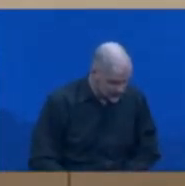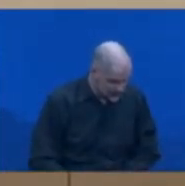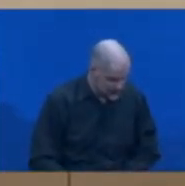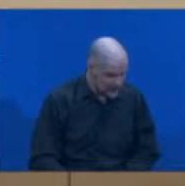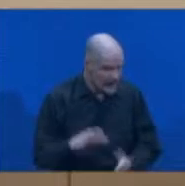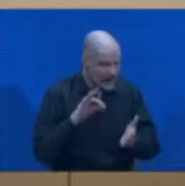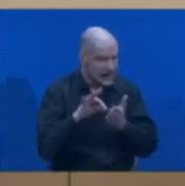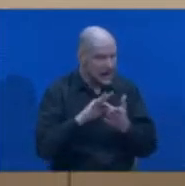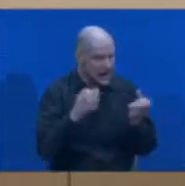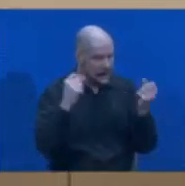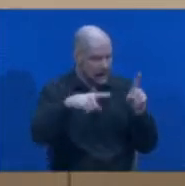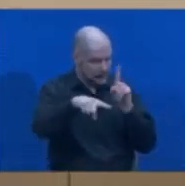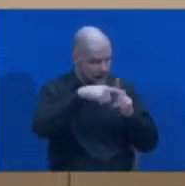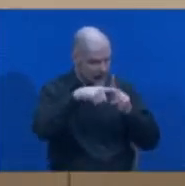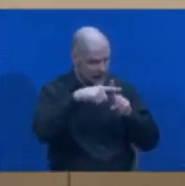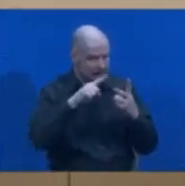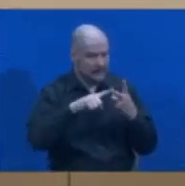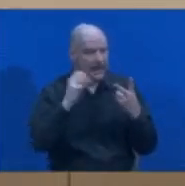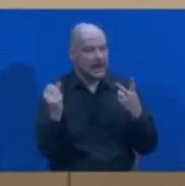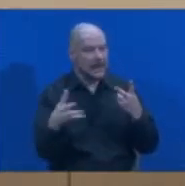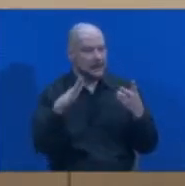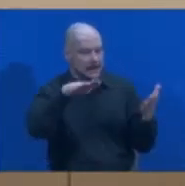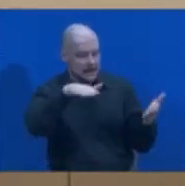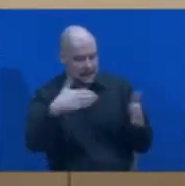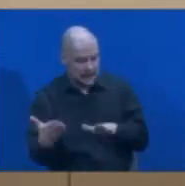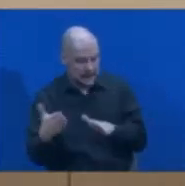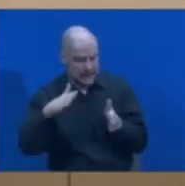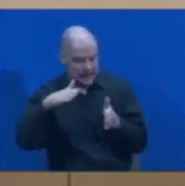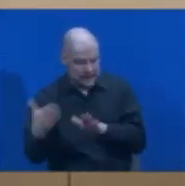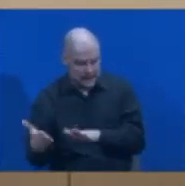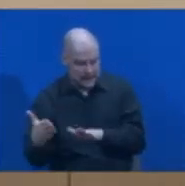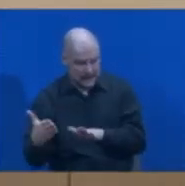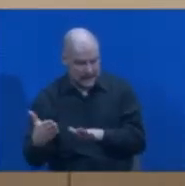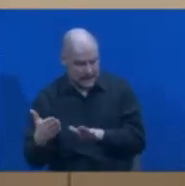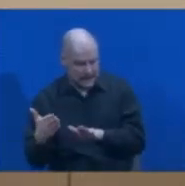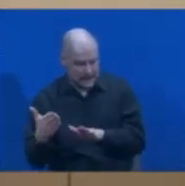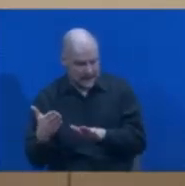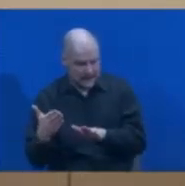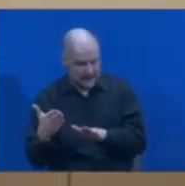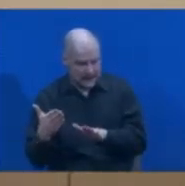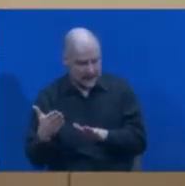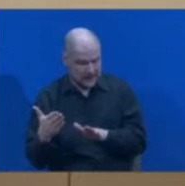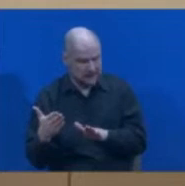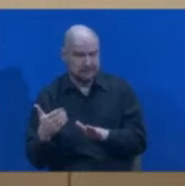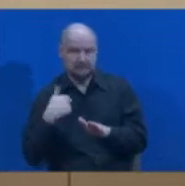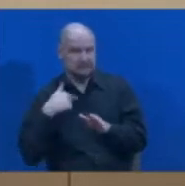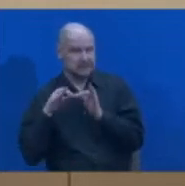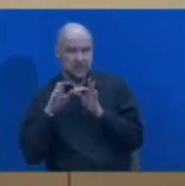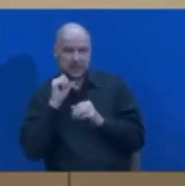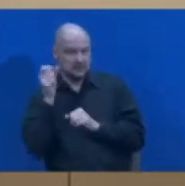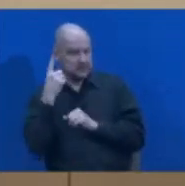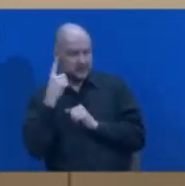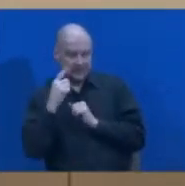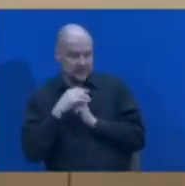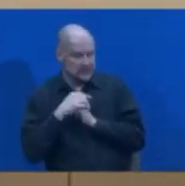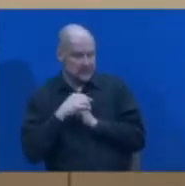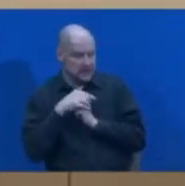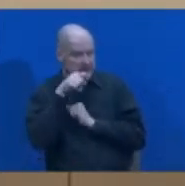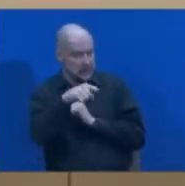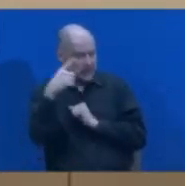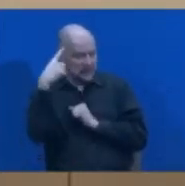deaths, and it was the 45th state to finally ease restrictions. Do you think it's definitely time